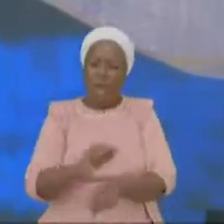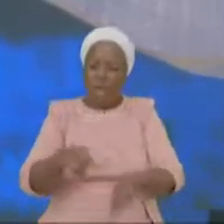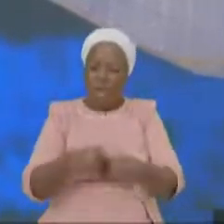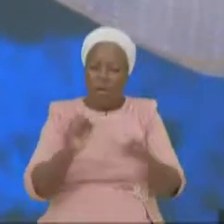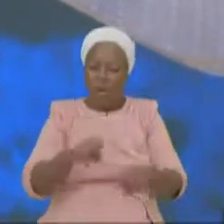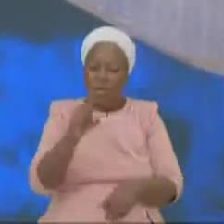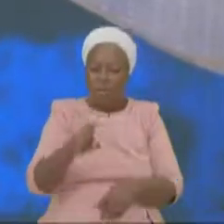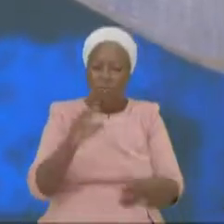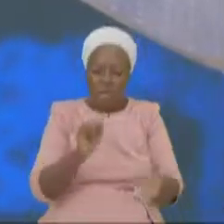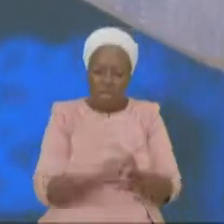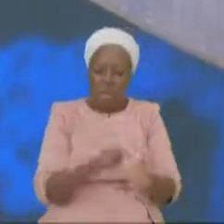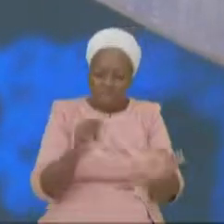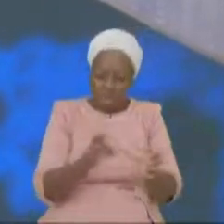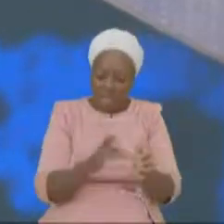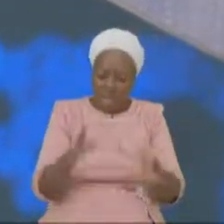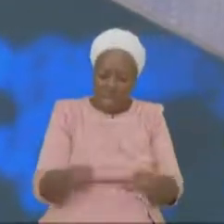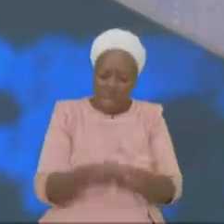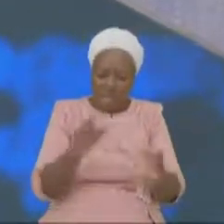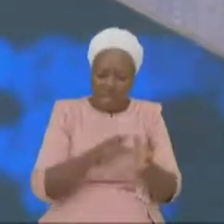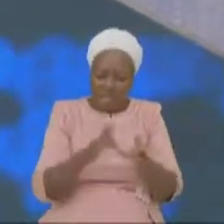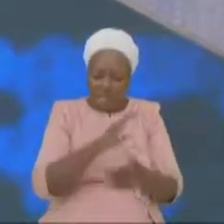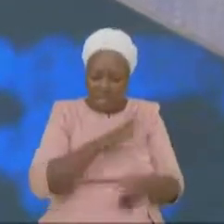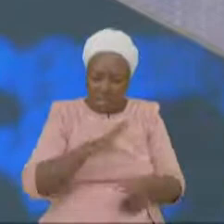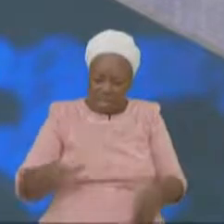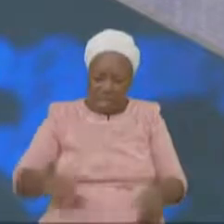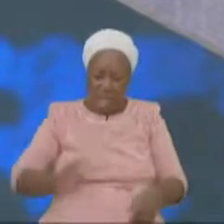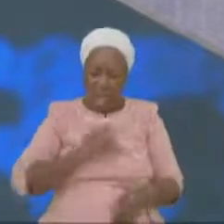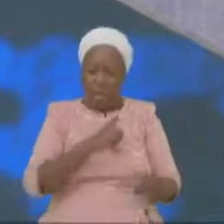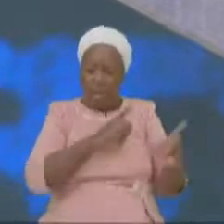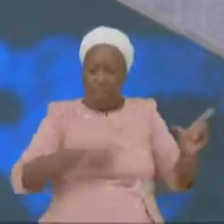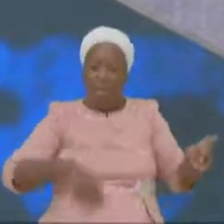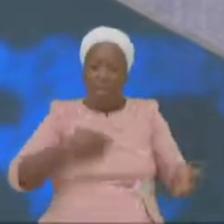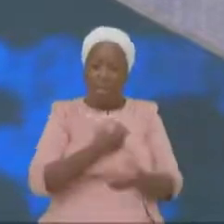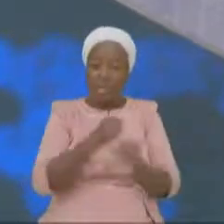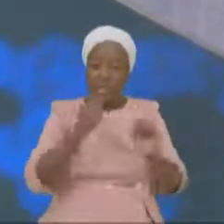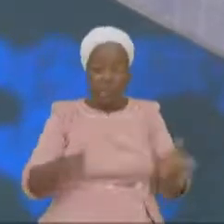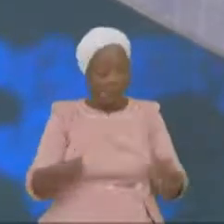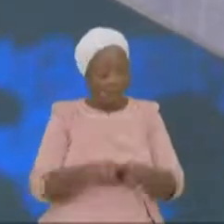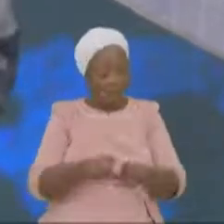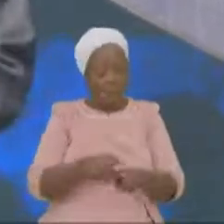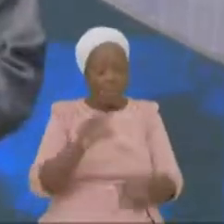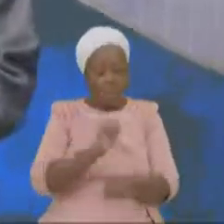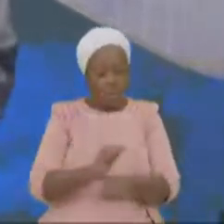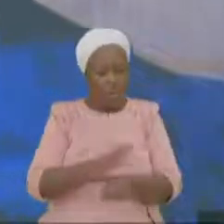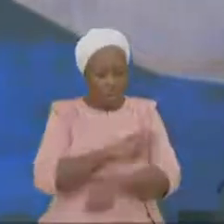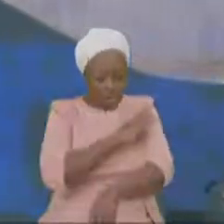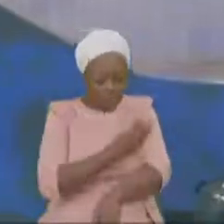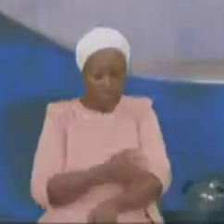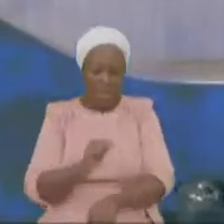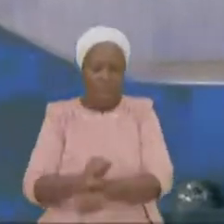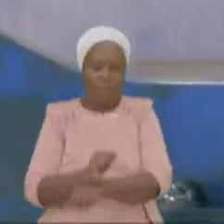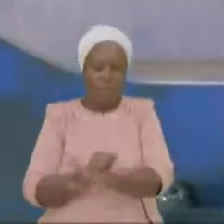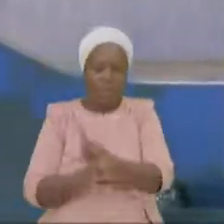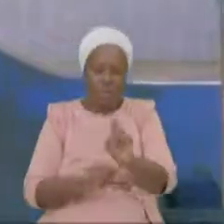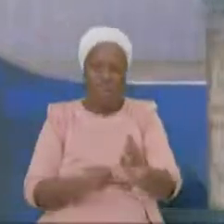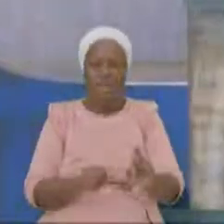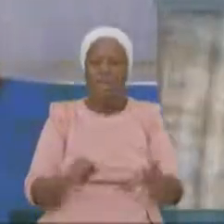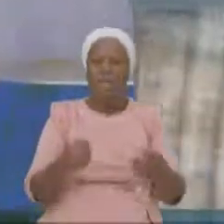our Lord and Savior, also walk mighty works? We're looking